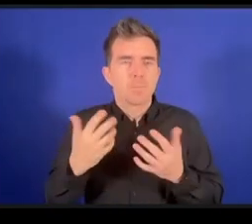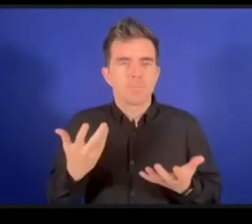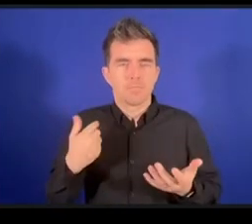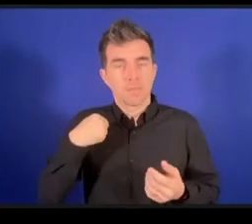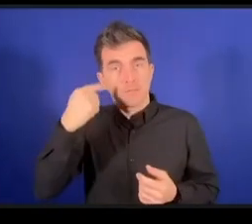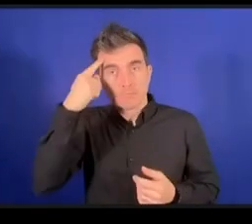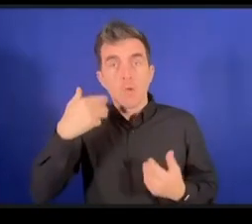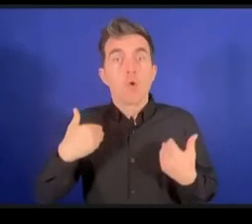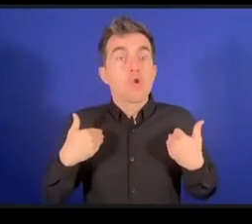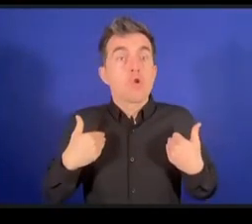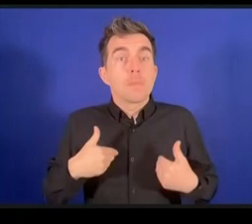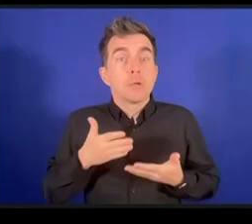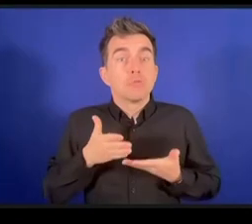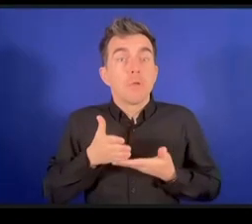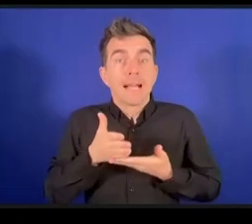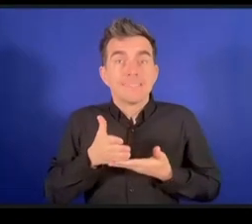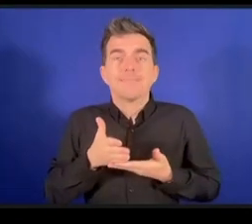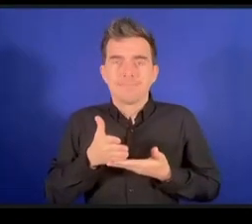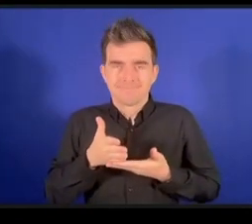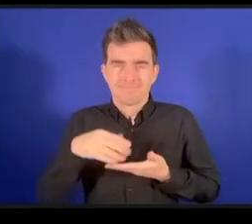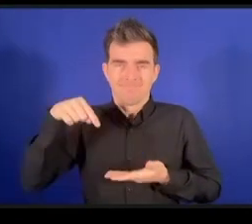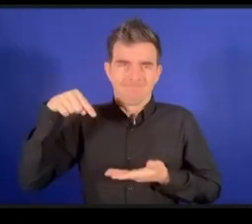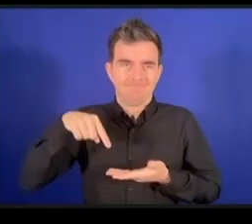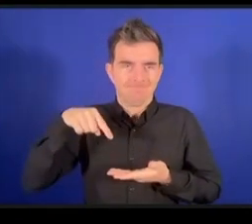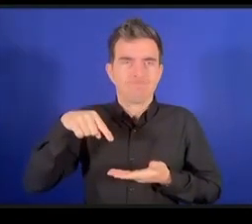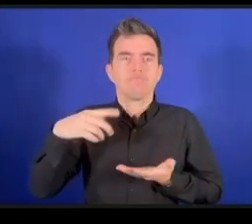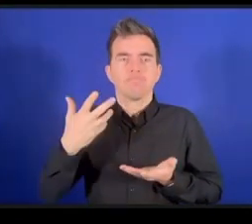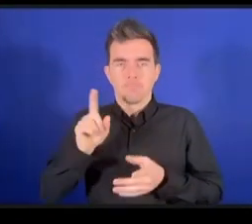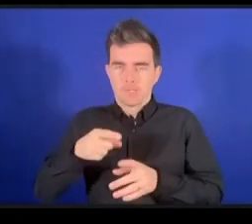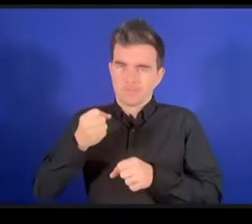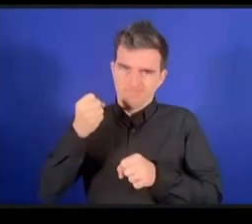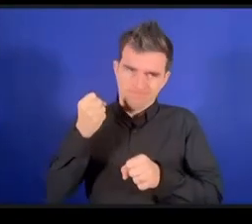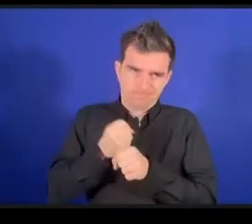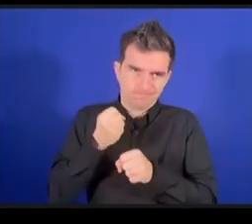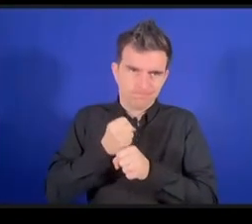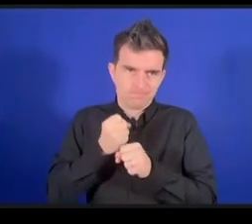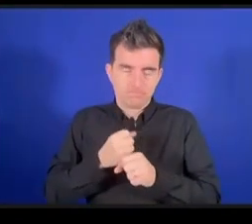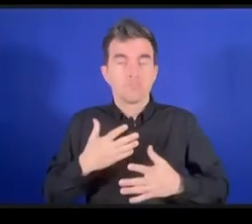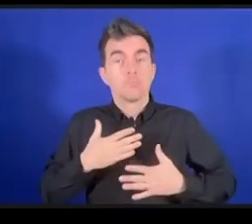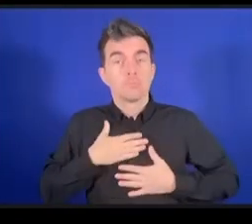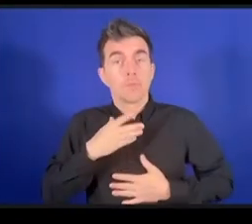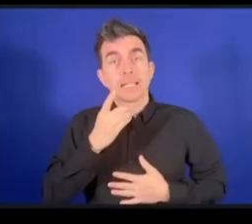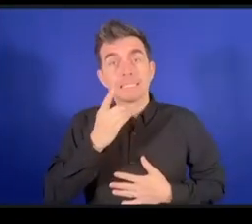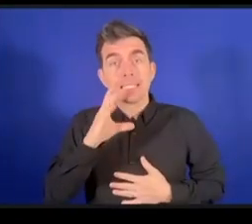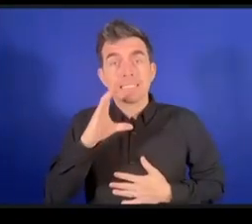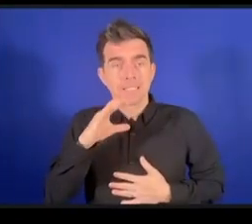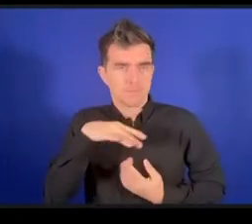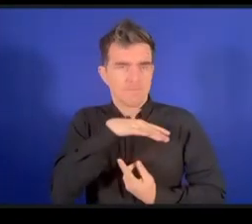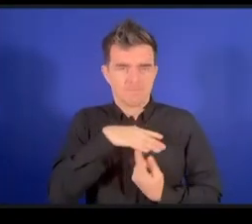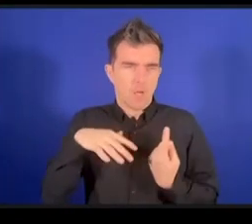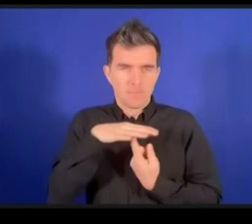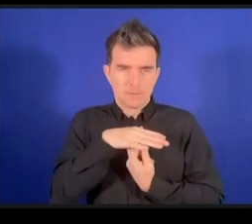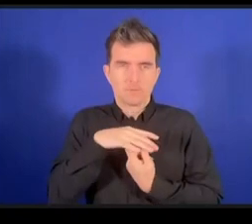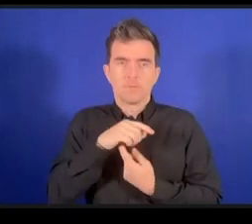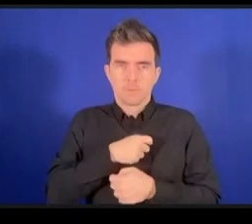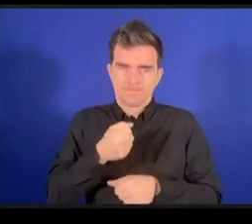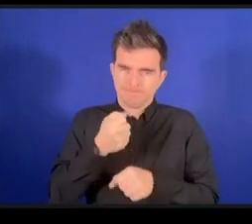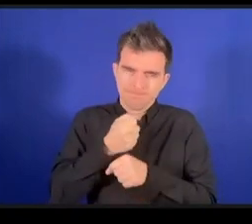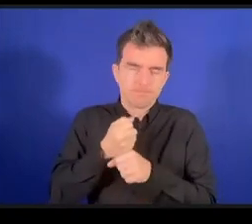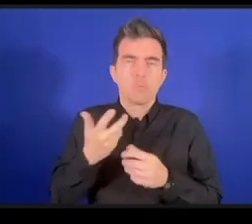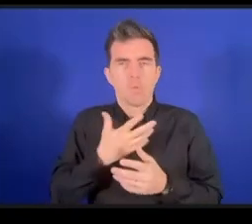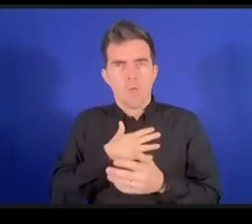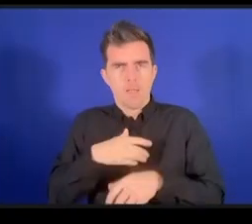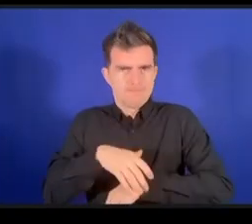on action-oriented policy papers, which puts focus on human duties. In this year's DC report, we talk about how